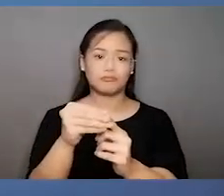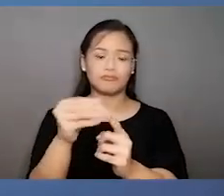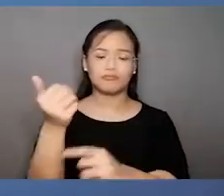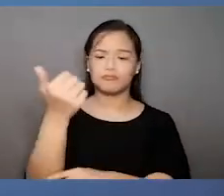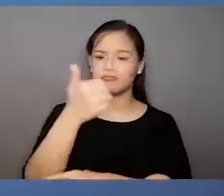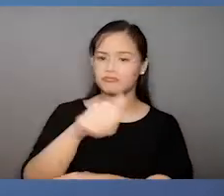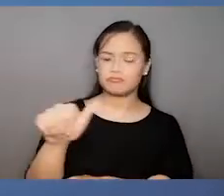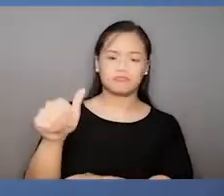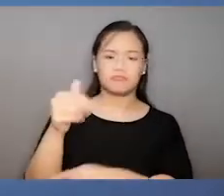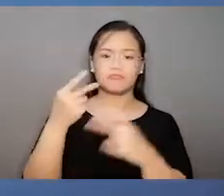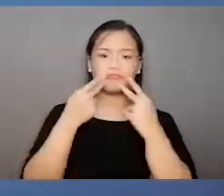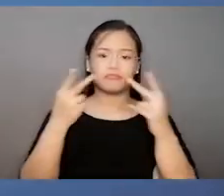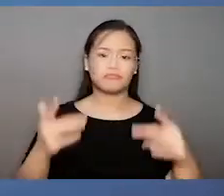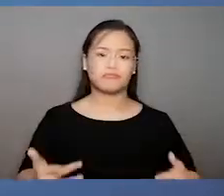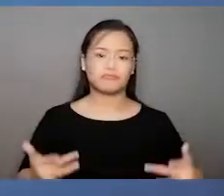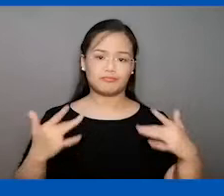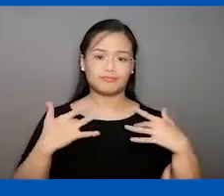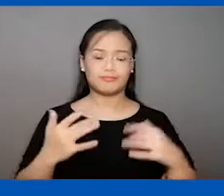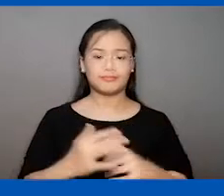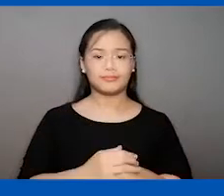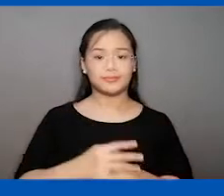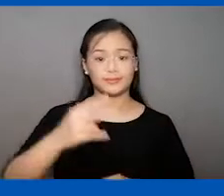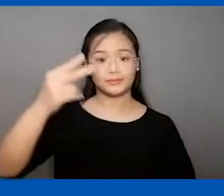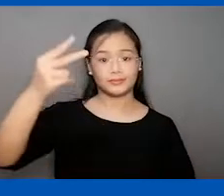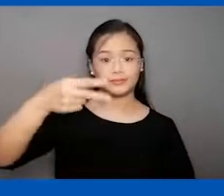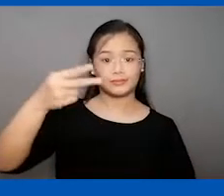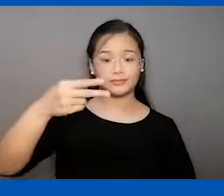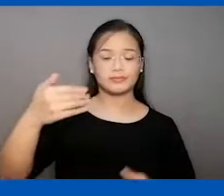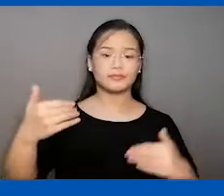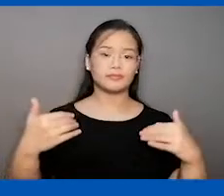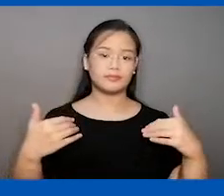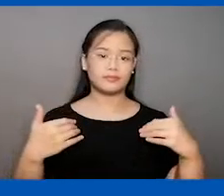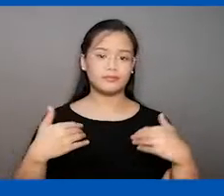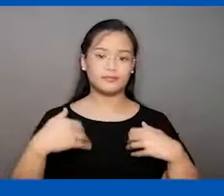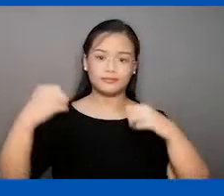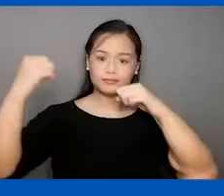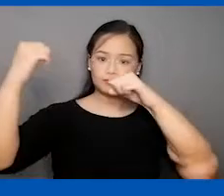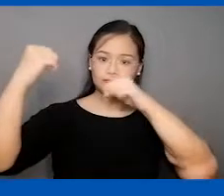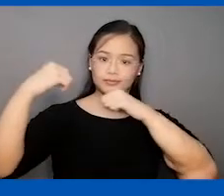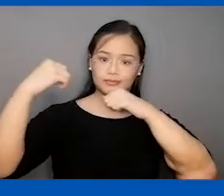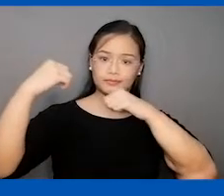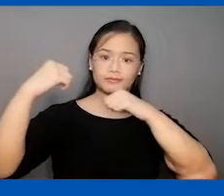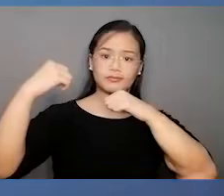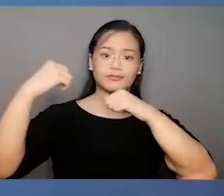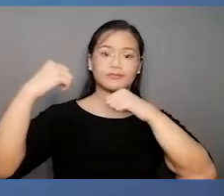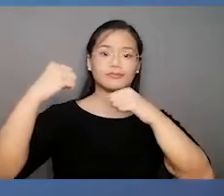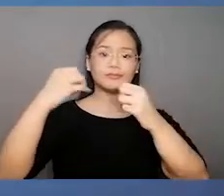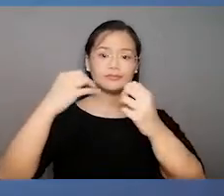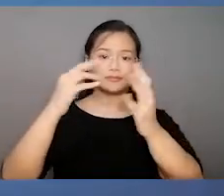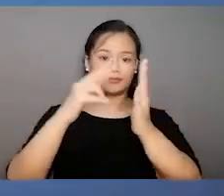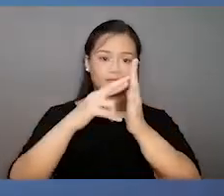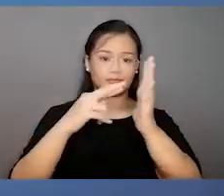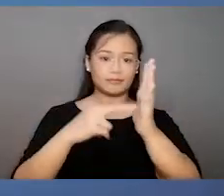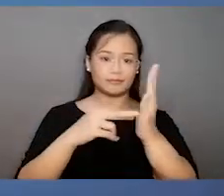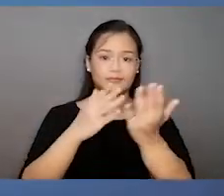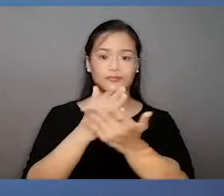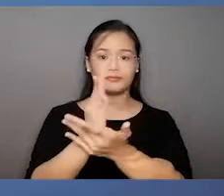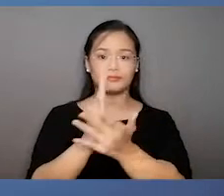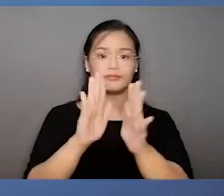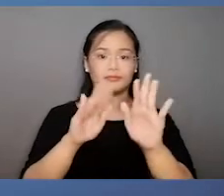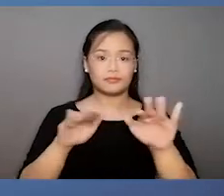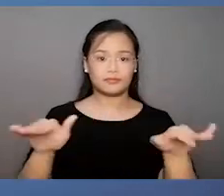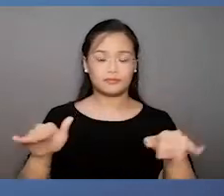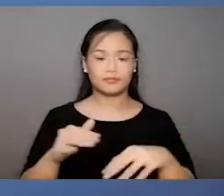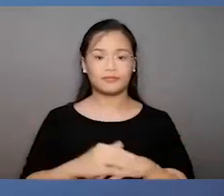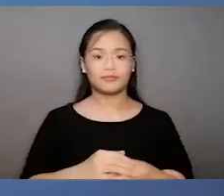life. Second, we also have the Convention on the Rights of the Child. The CRC is